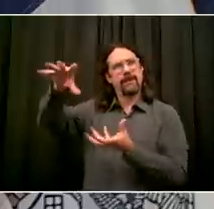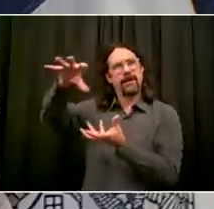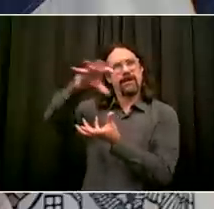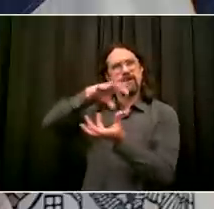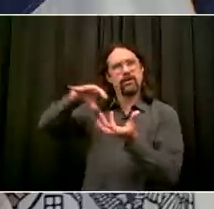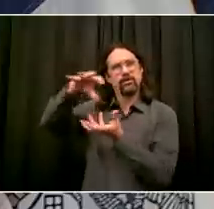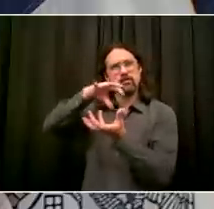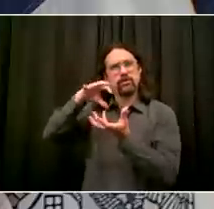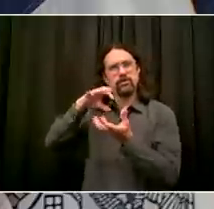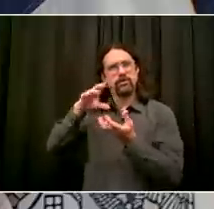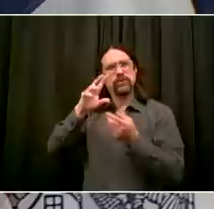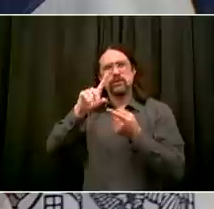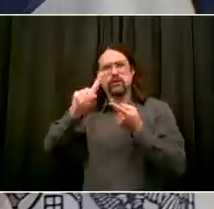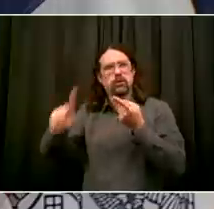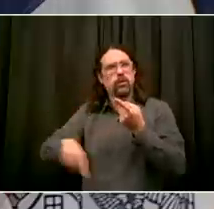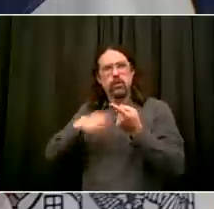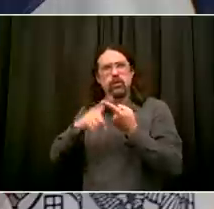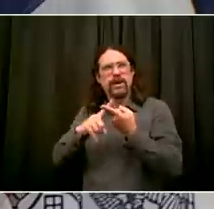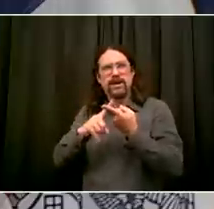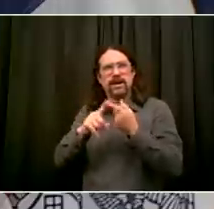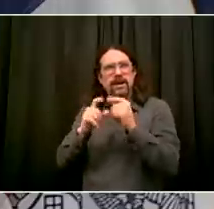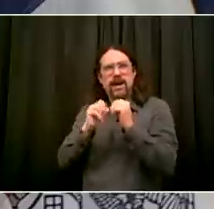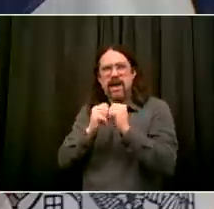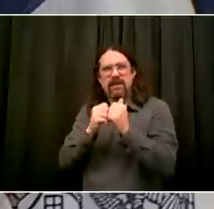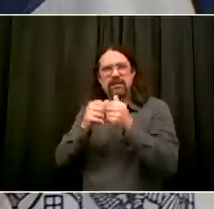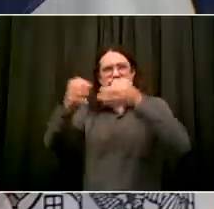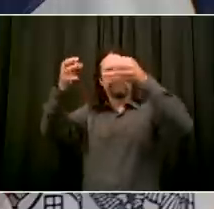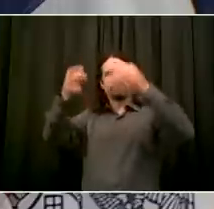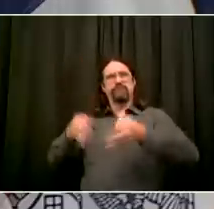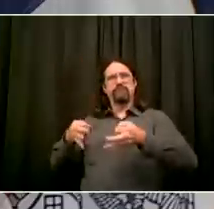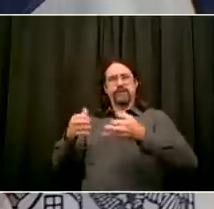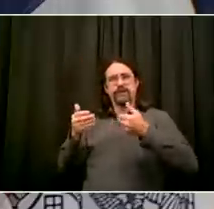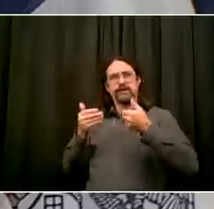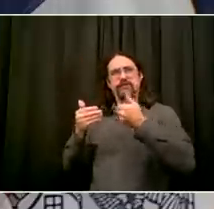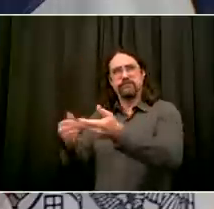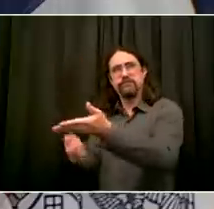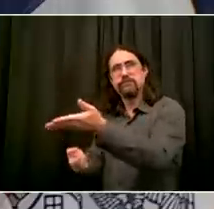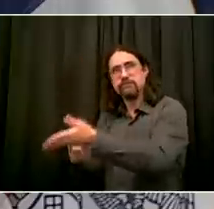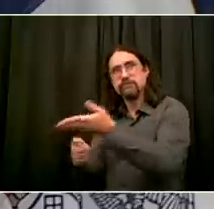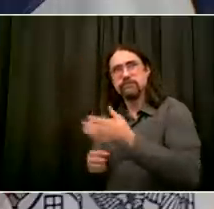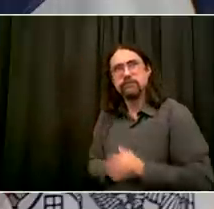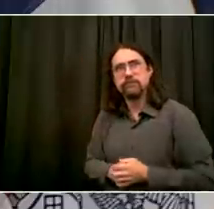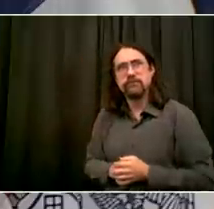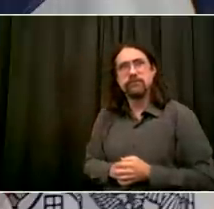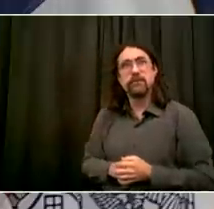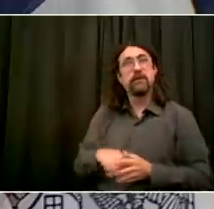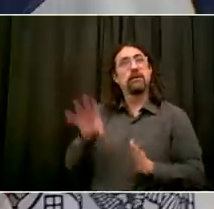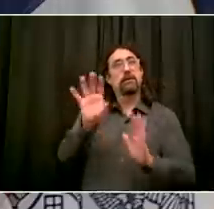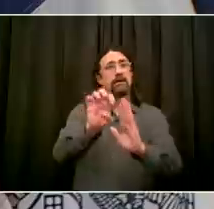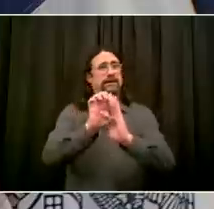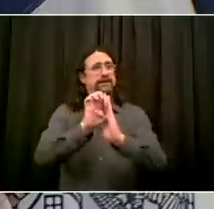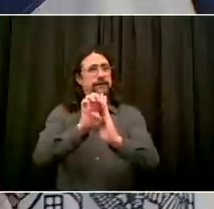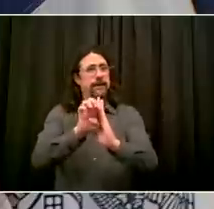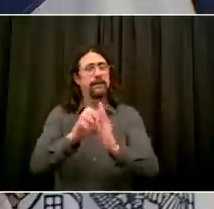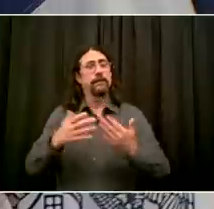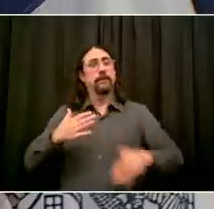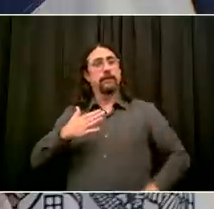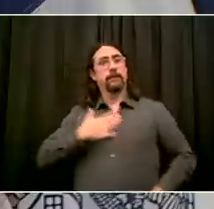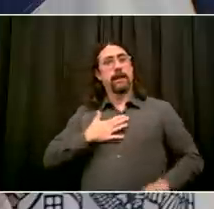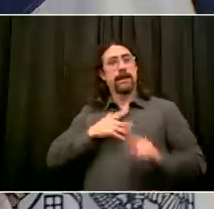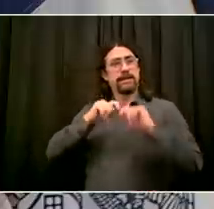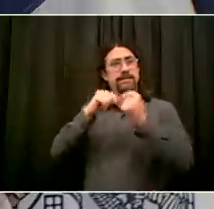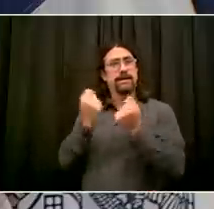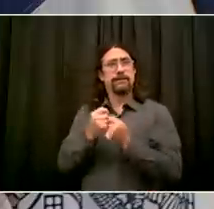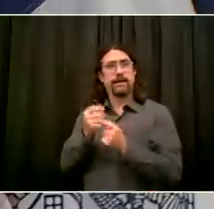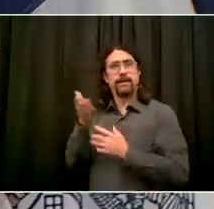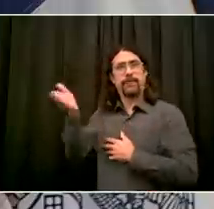Avenue and 42nd Street, and our observations showed minimal mask wearing. We drove around about a 10 block radius and we